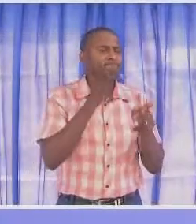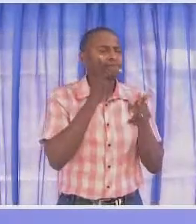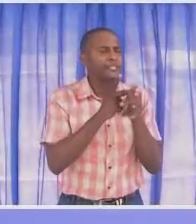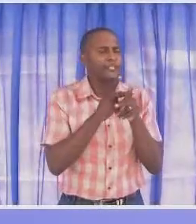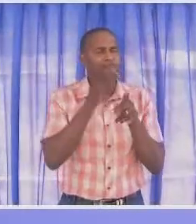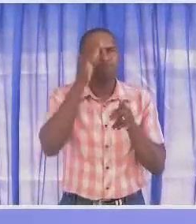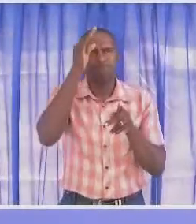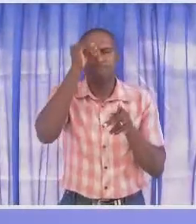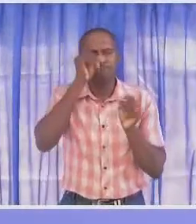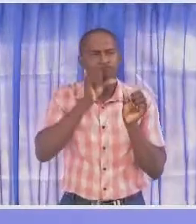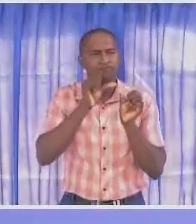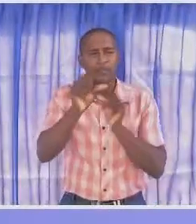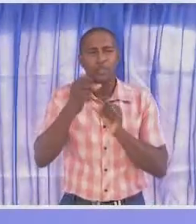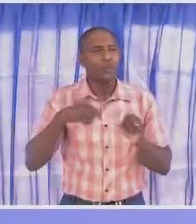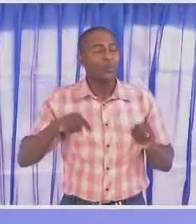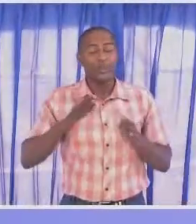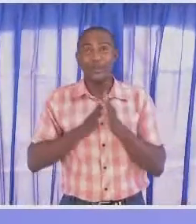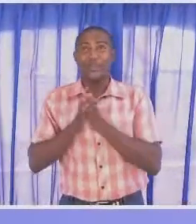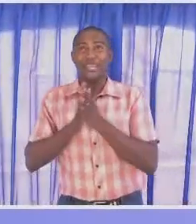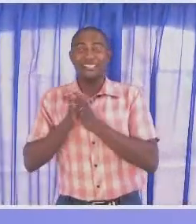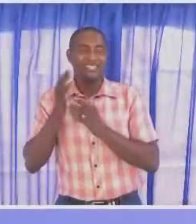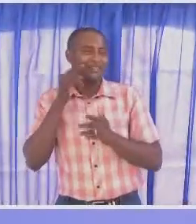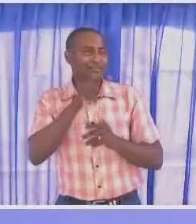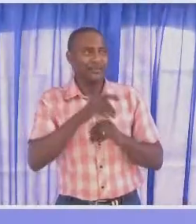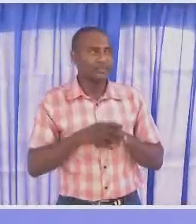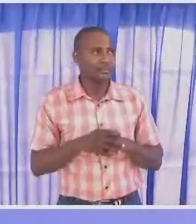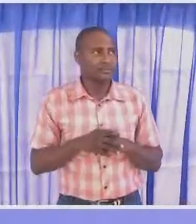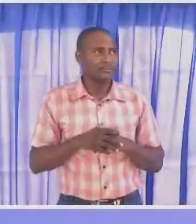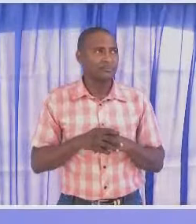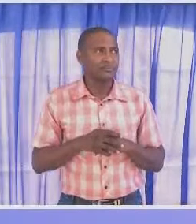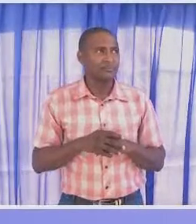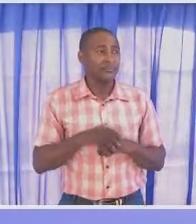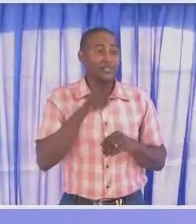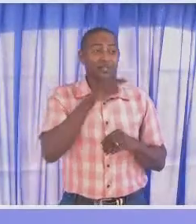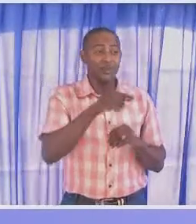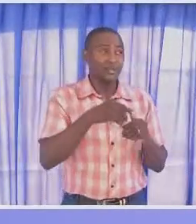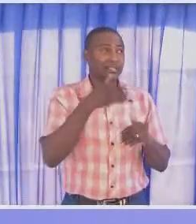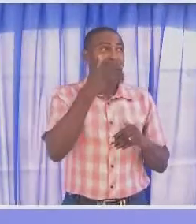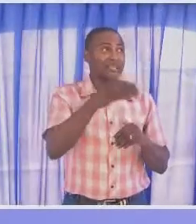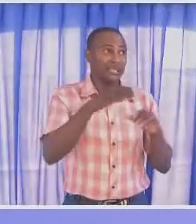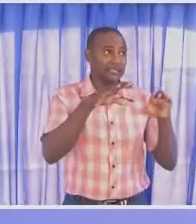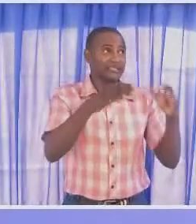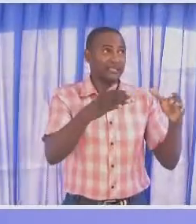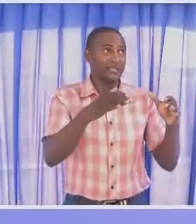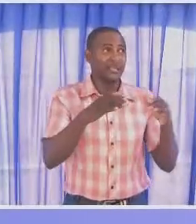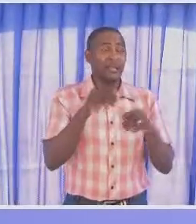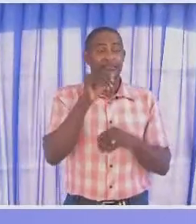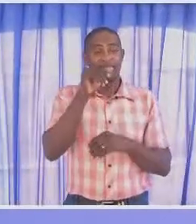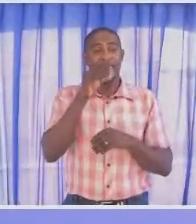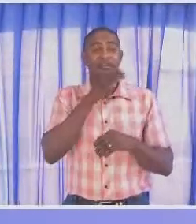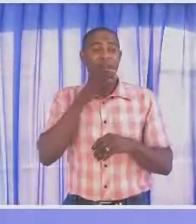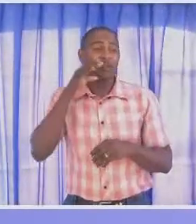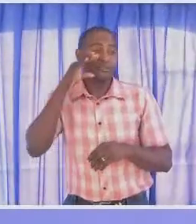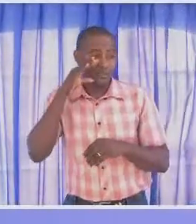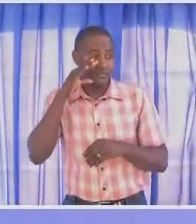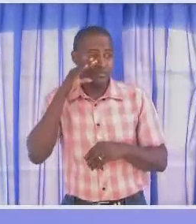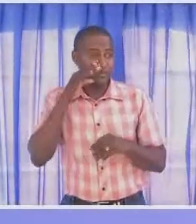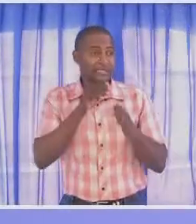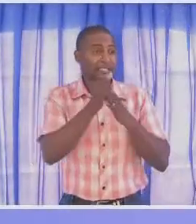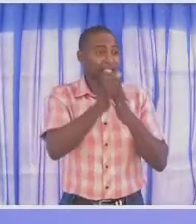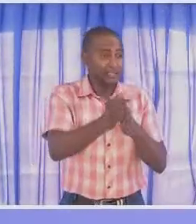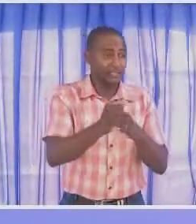best. We are excited for you. You are the next set of agribusiness leaders,